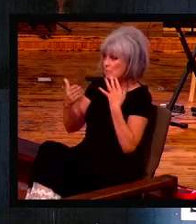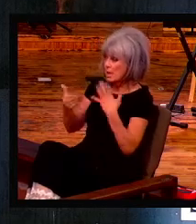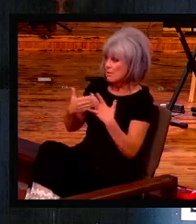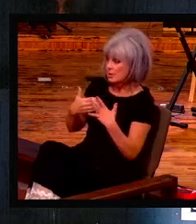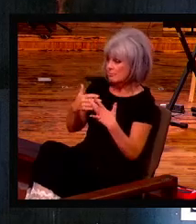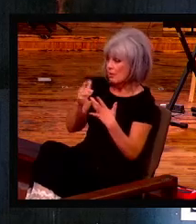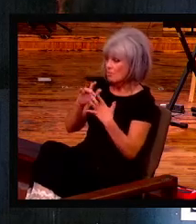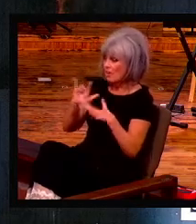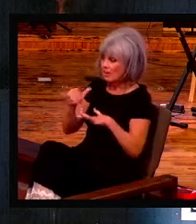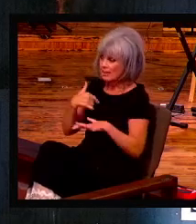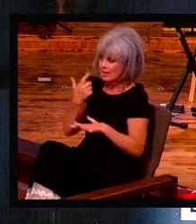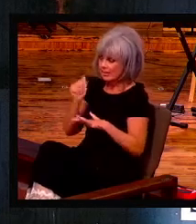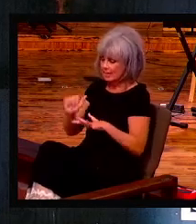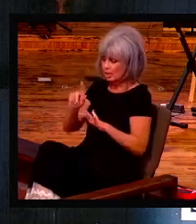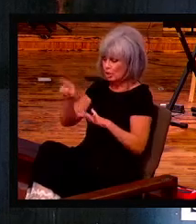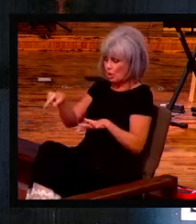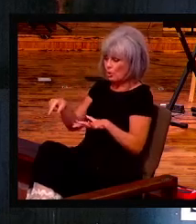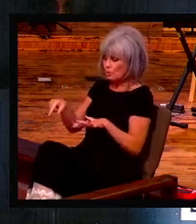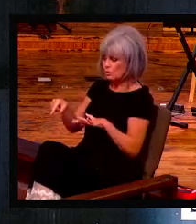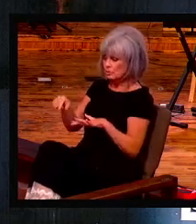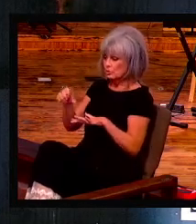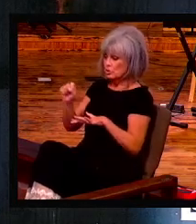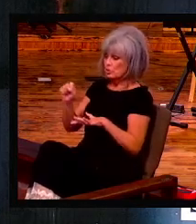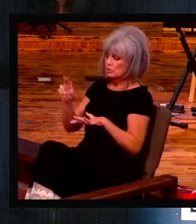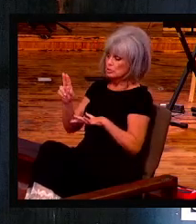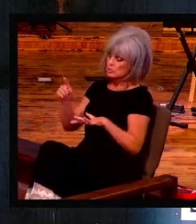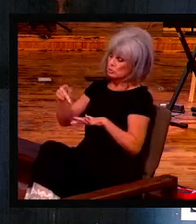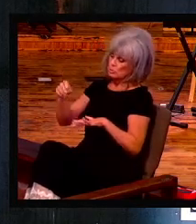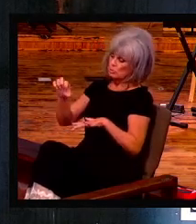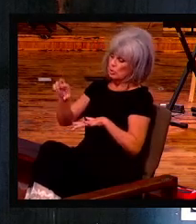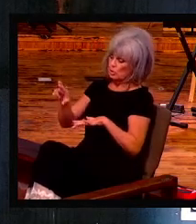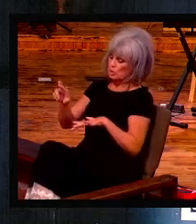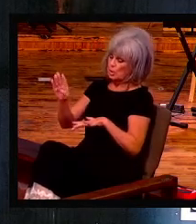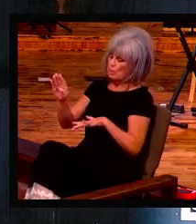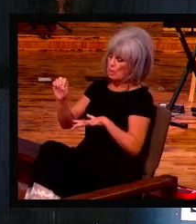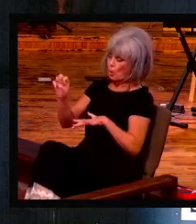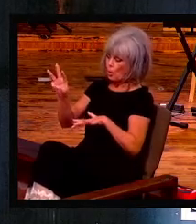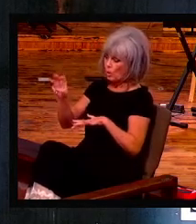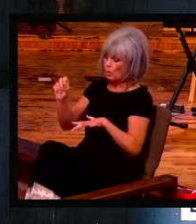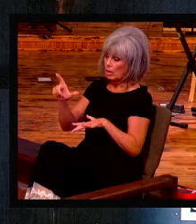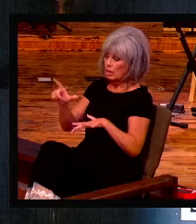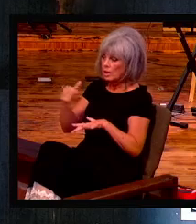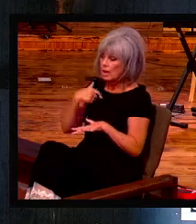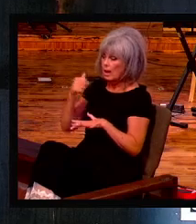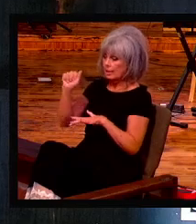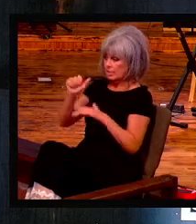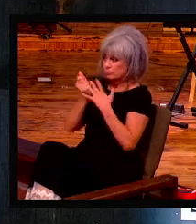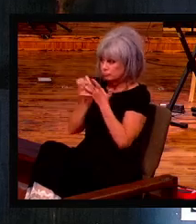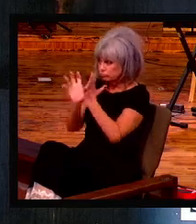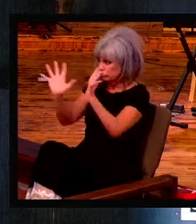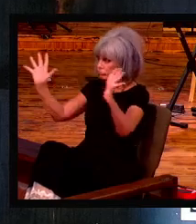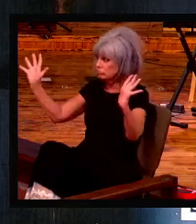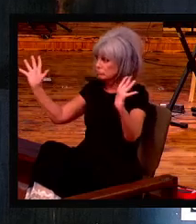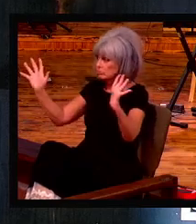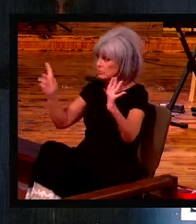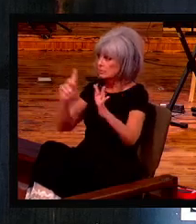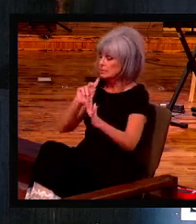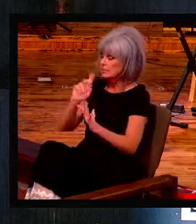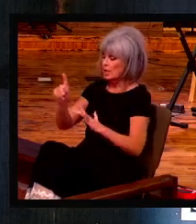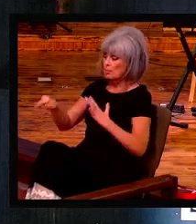lucky and have just a few moments to tell everybody about Jesus. And man, that thing lit me